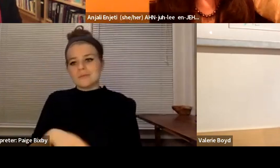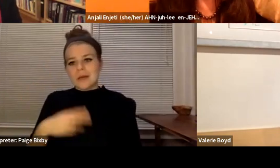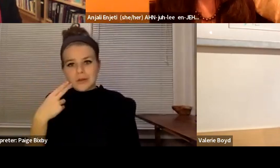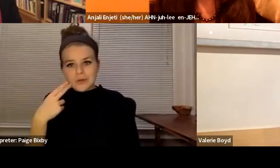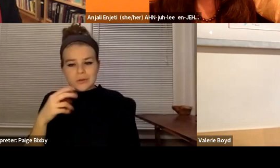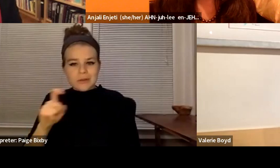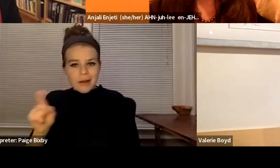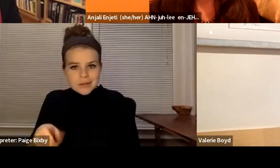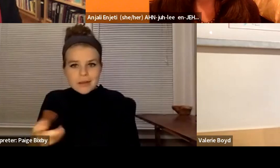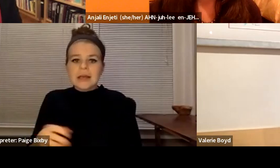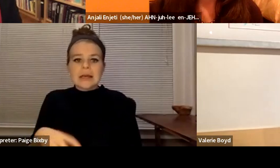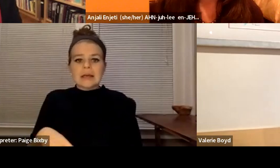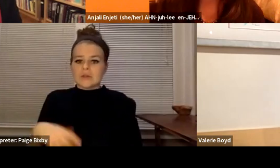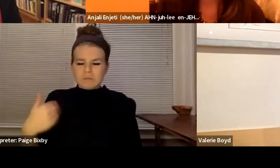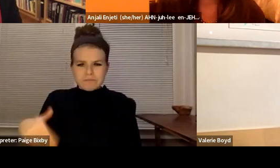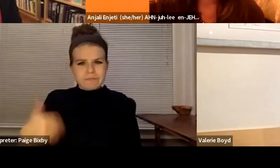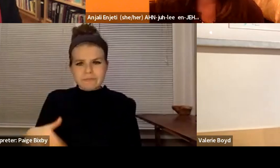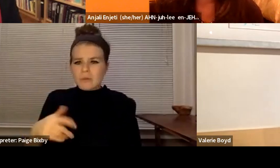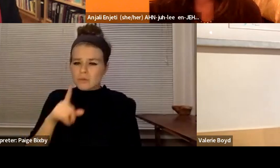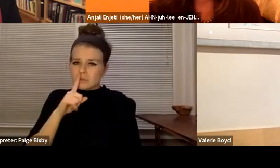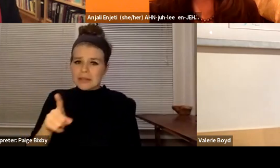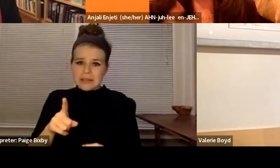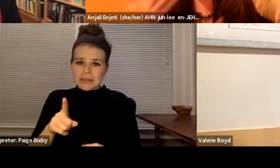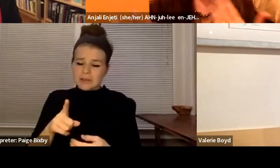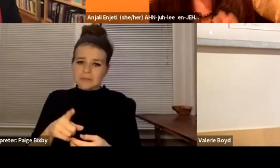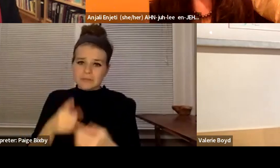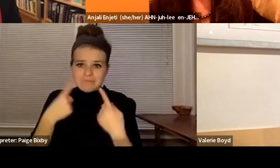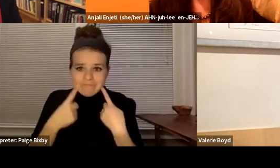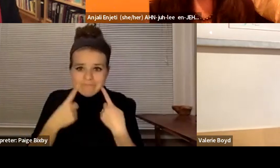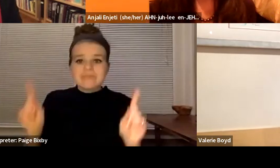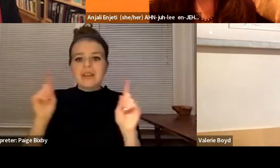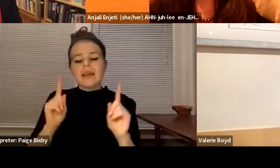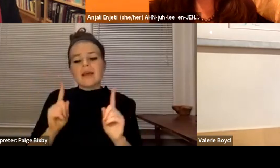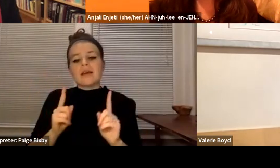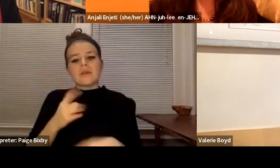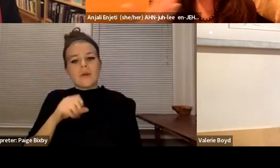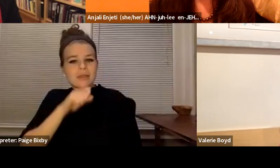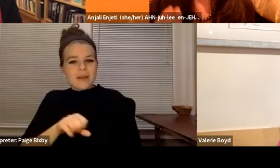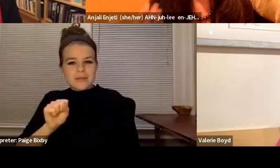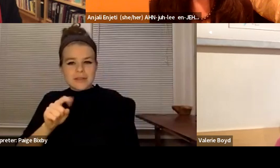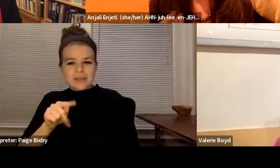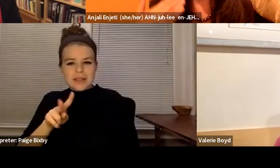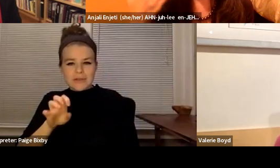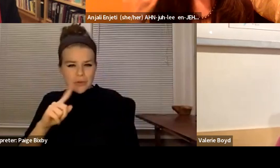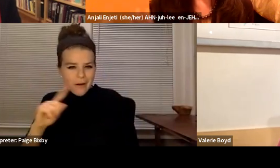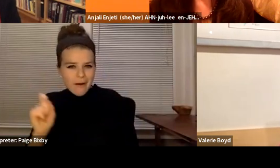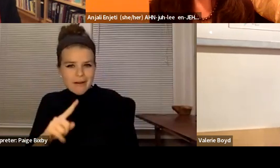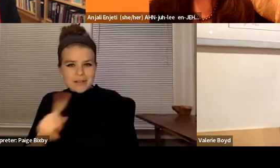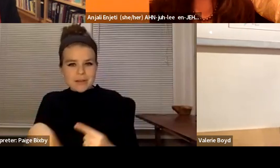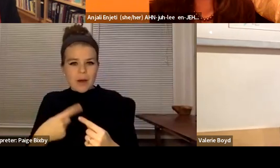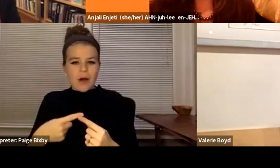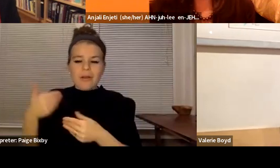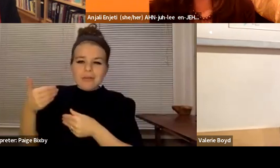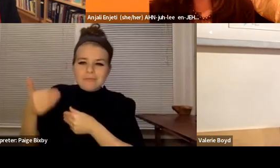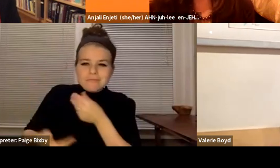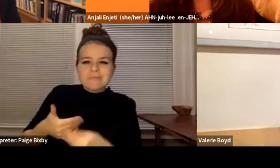was groundbreaking on so many levels. And I love, Steve, that you asked the question about the kinds of legacies and